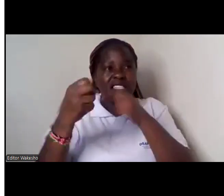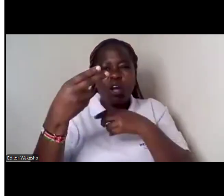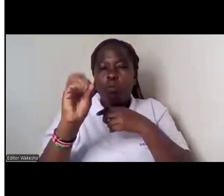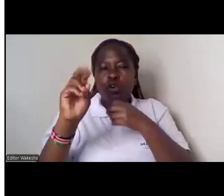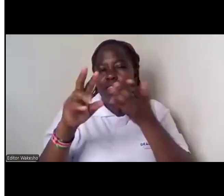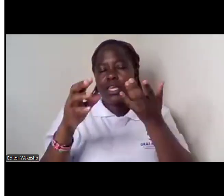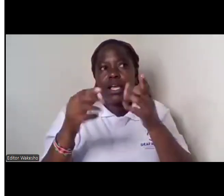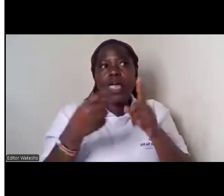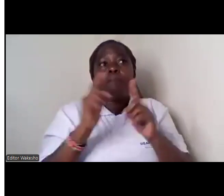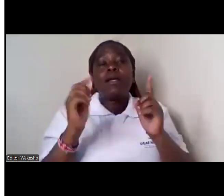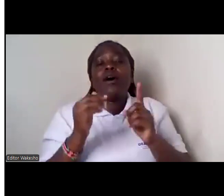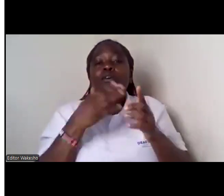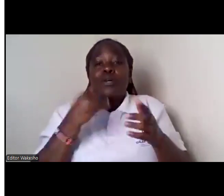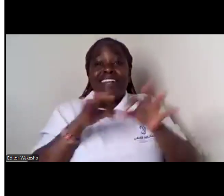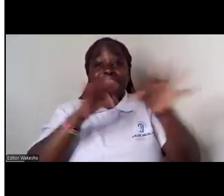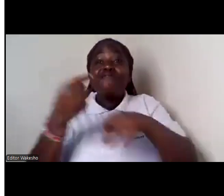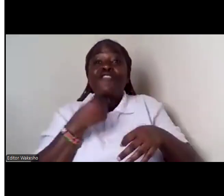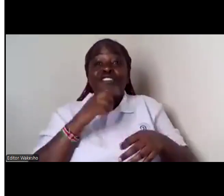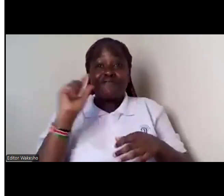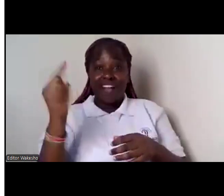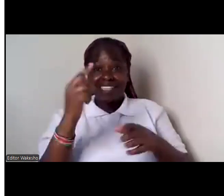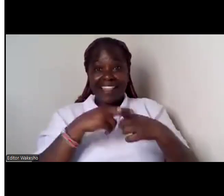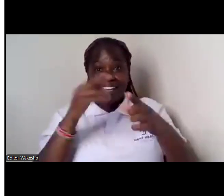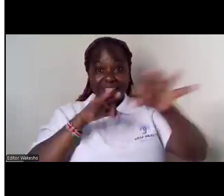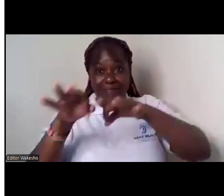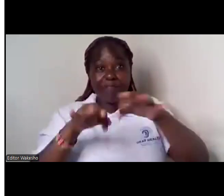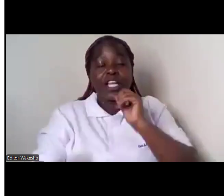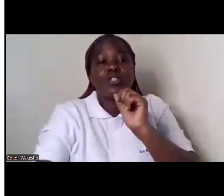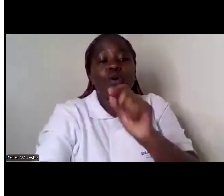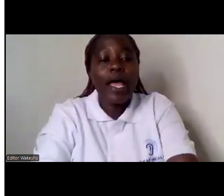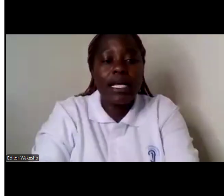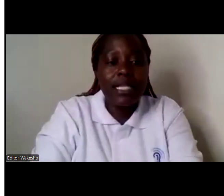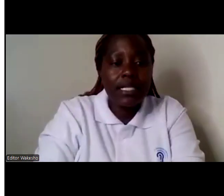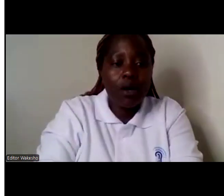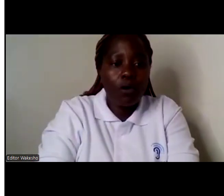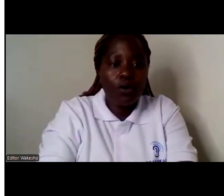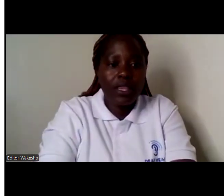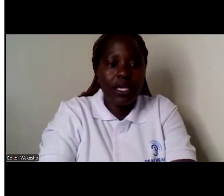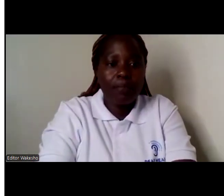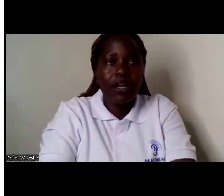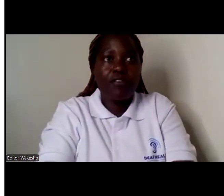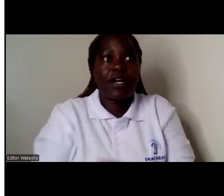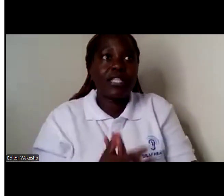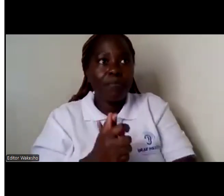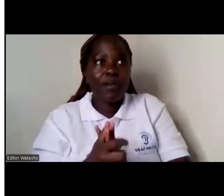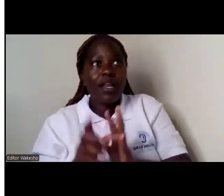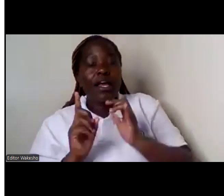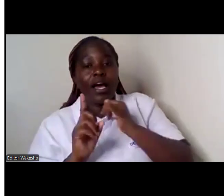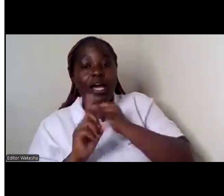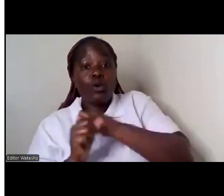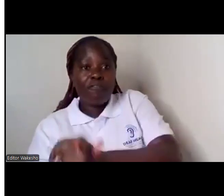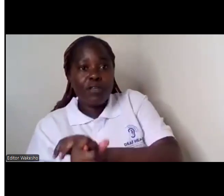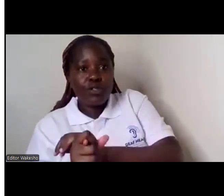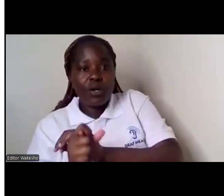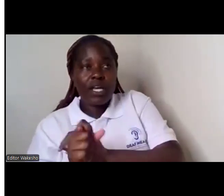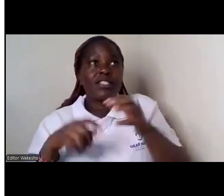I understand it's a hormonal thing, but now. Yes. So I understand it's a hormonal thing, but now, for example,